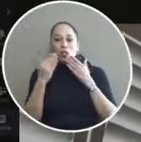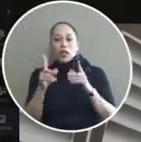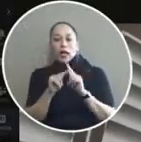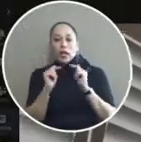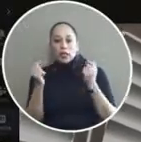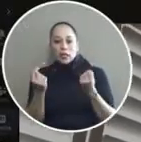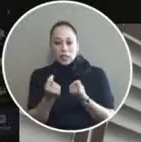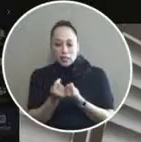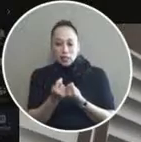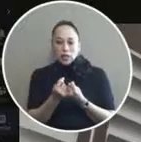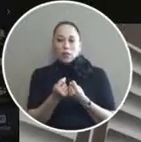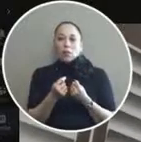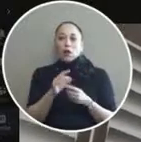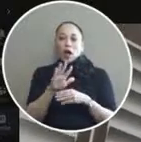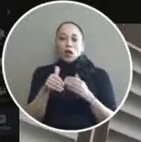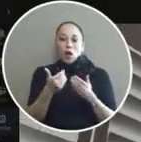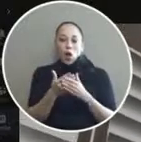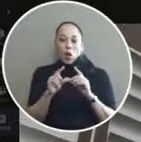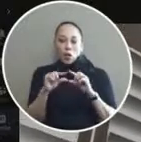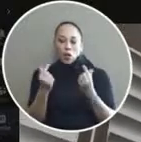and Kerry Weston and Sam Rodriguez.